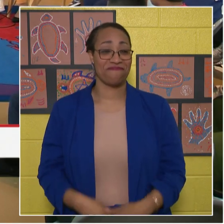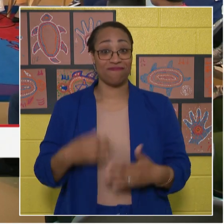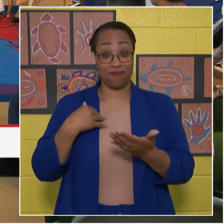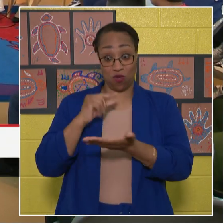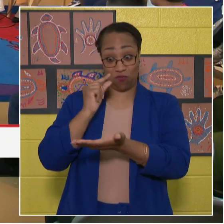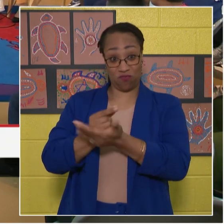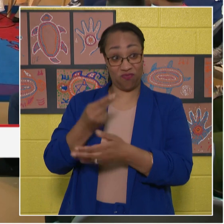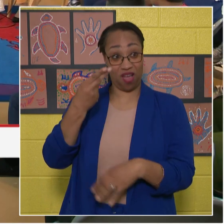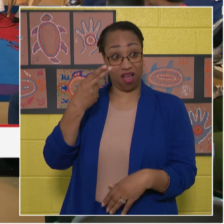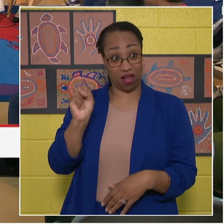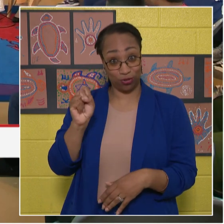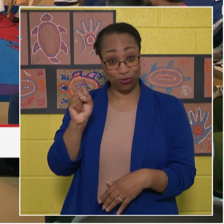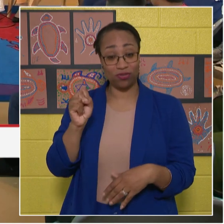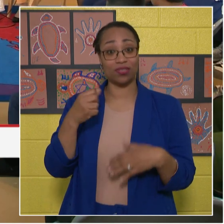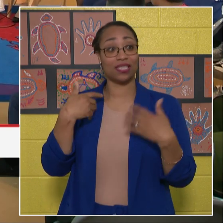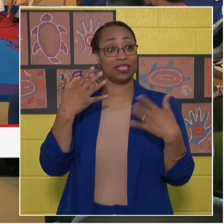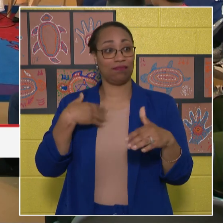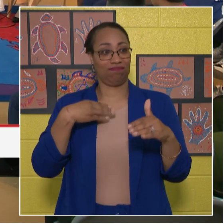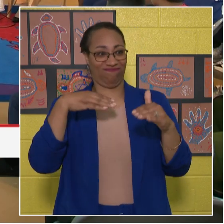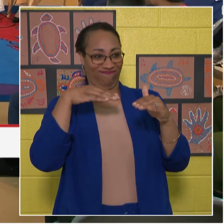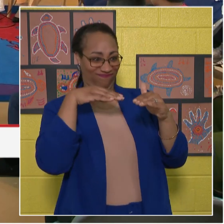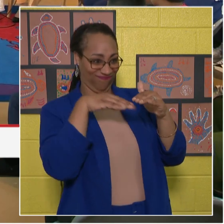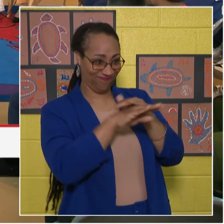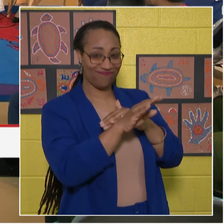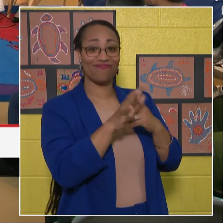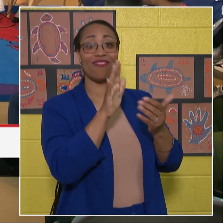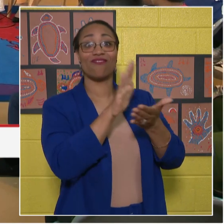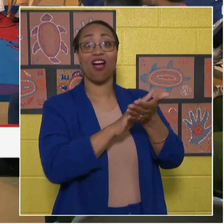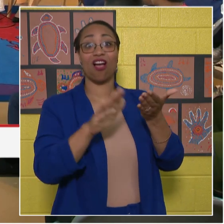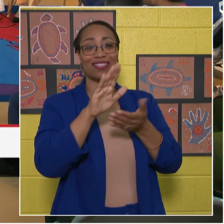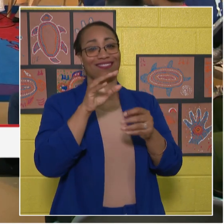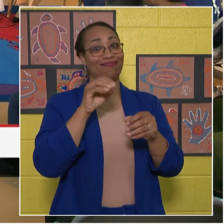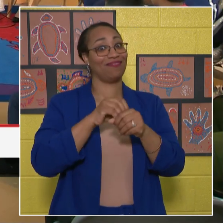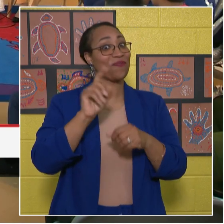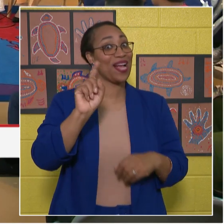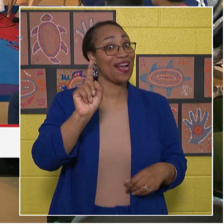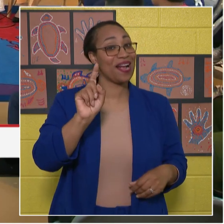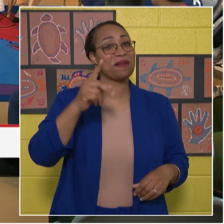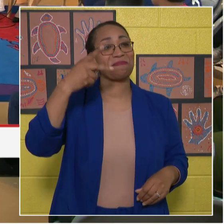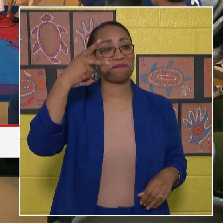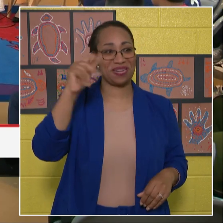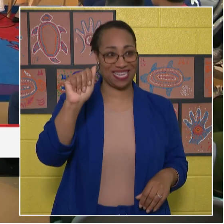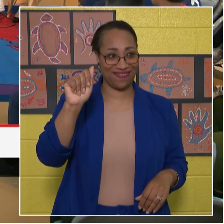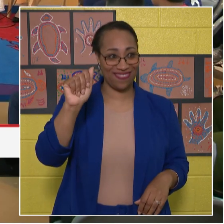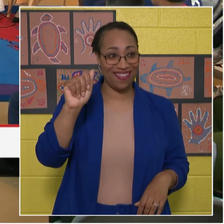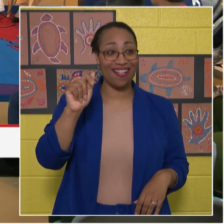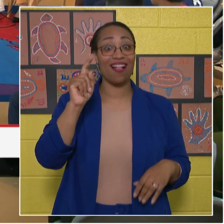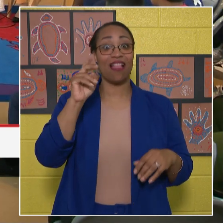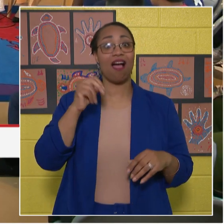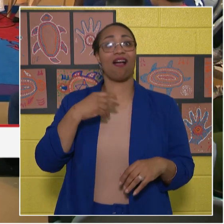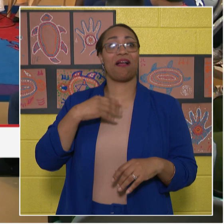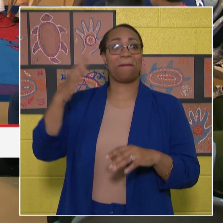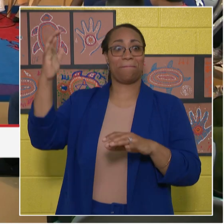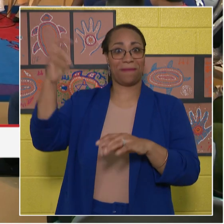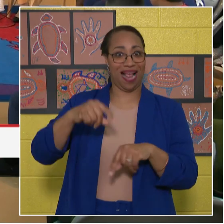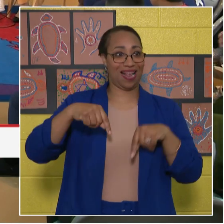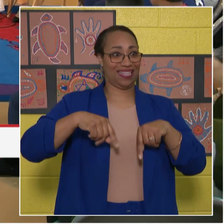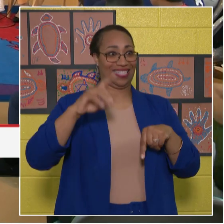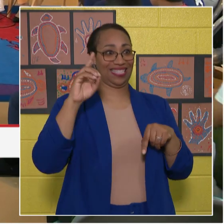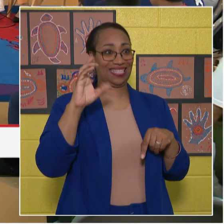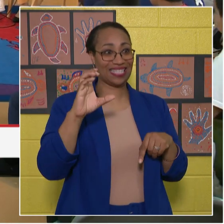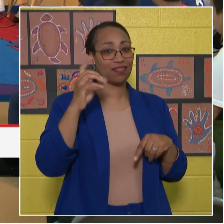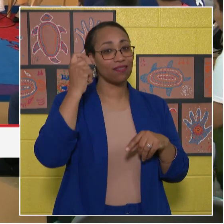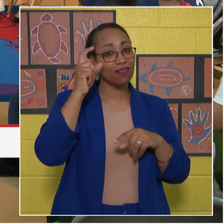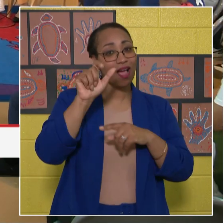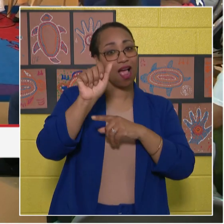to go to graduate school at American University. And then I started, just kind of